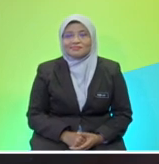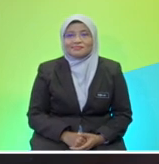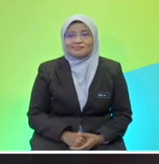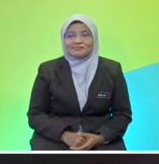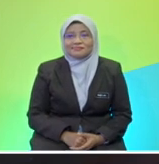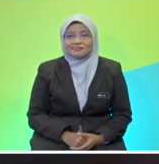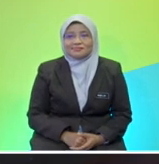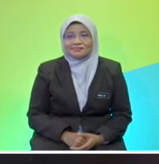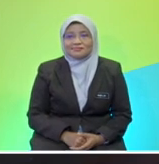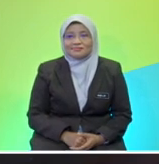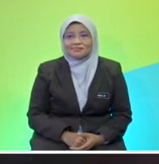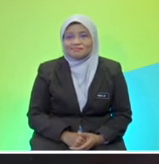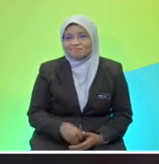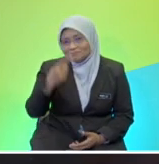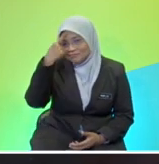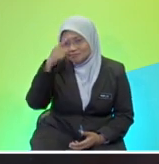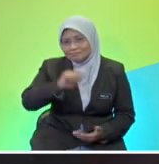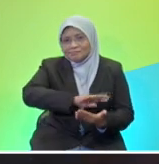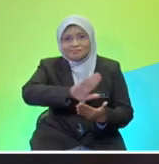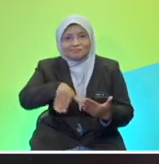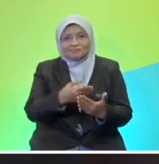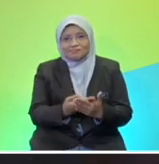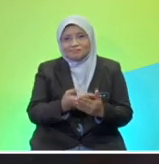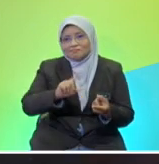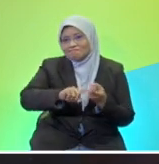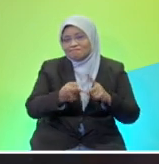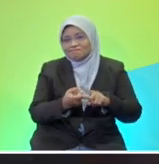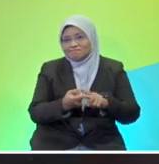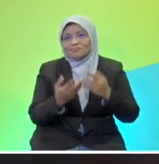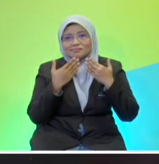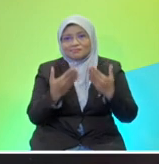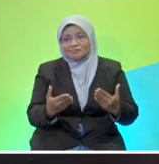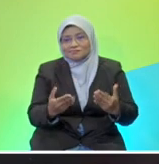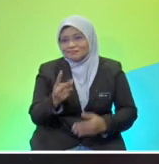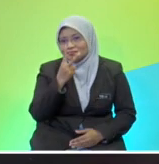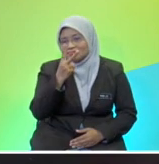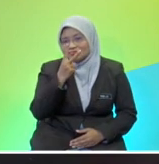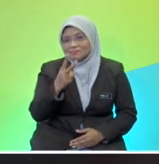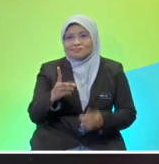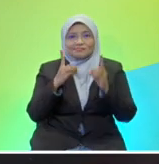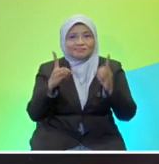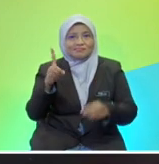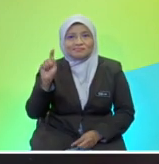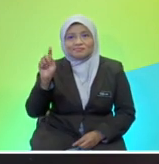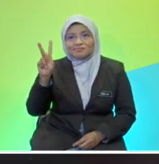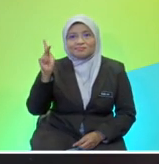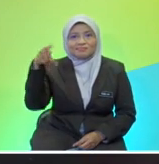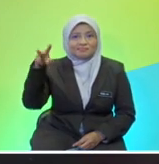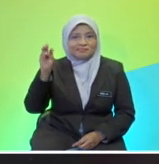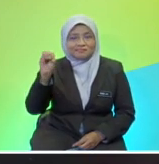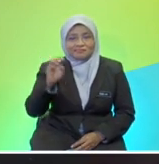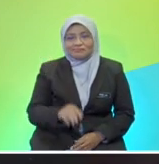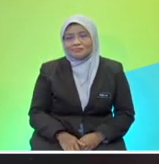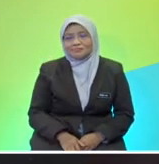time having you two. And to my friends at home, thank you so much for watching us on EduwebTV KPM. My name is Hanif Sean and this is